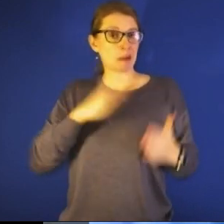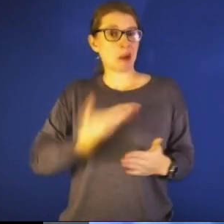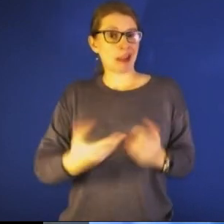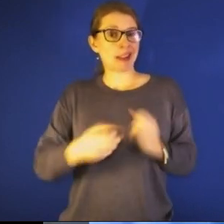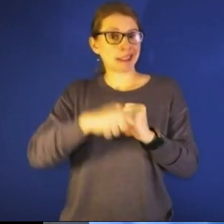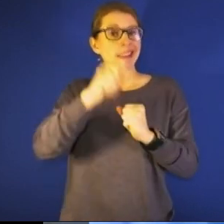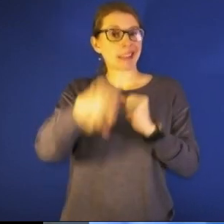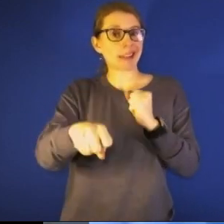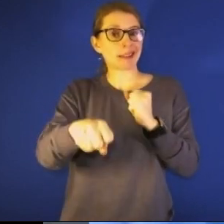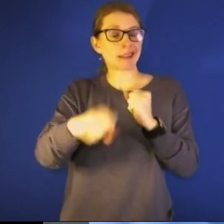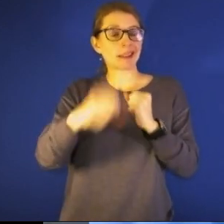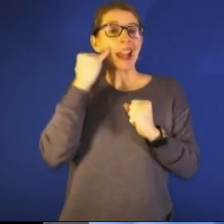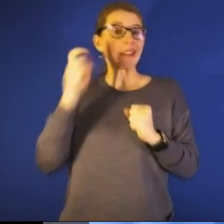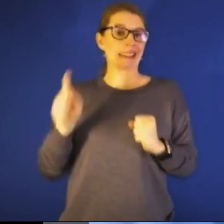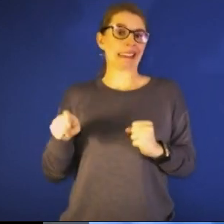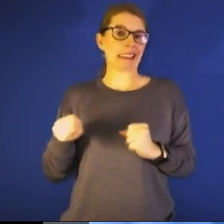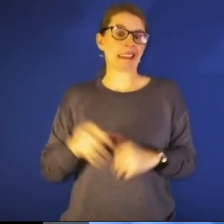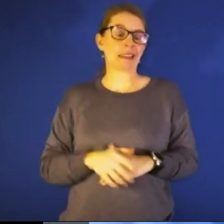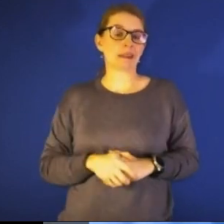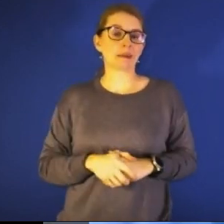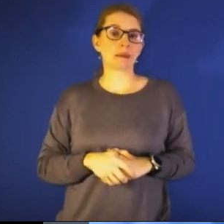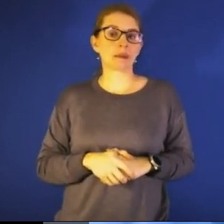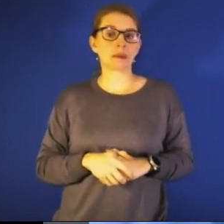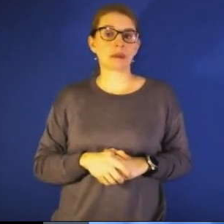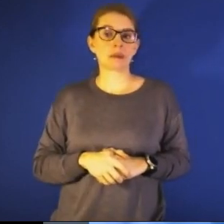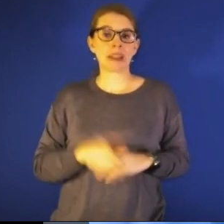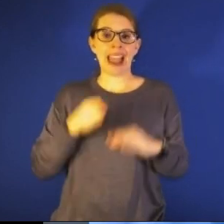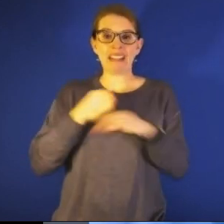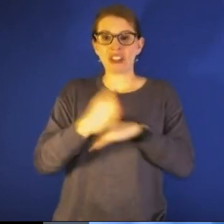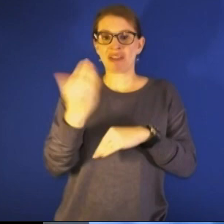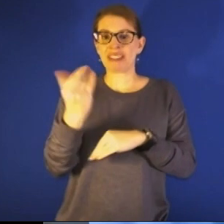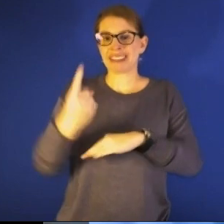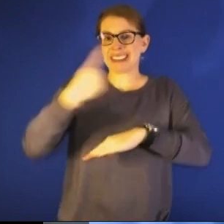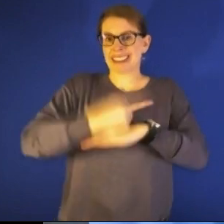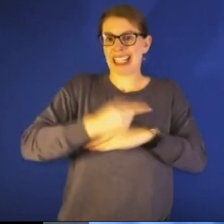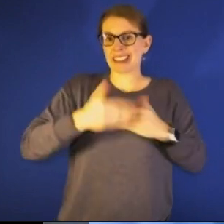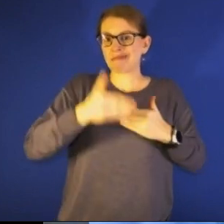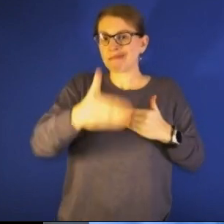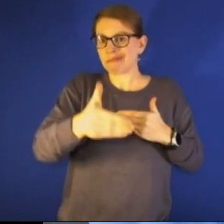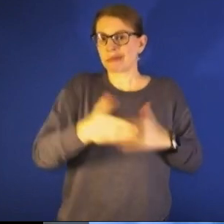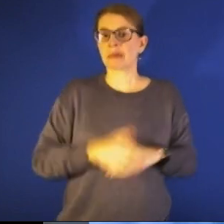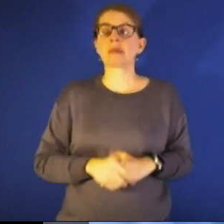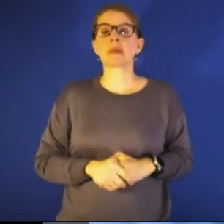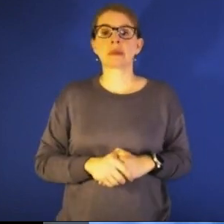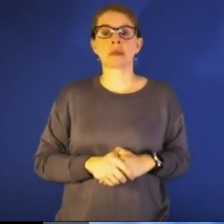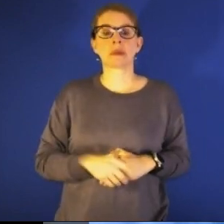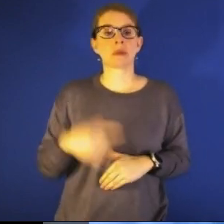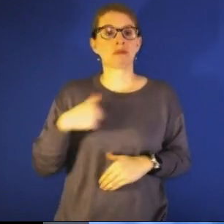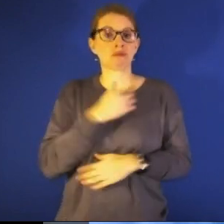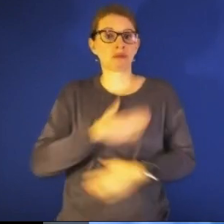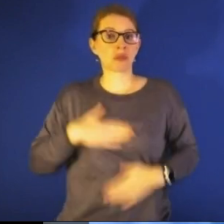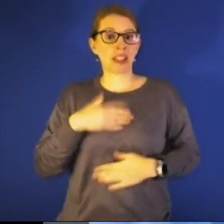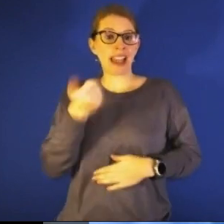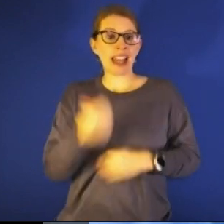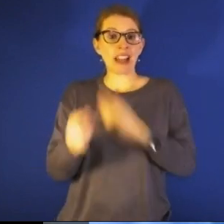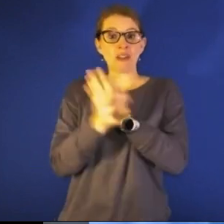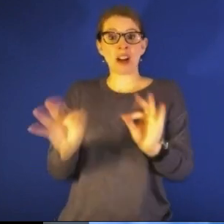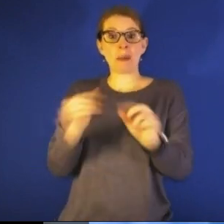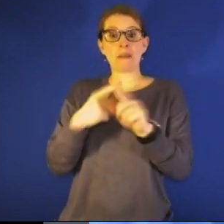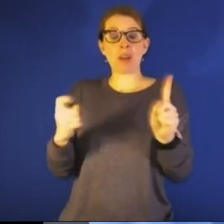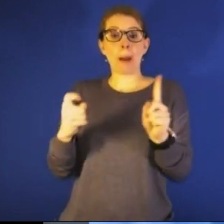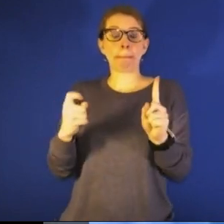that if there's a need at the end of this initial period. We certainly appreciate any freedom from regulatory